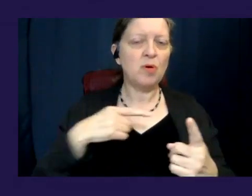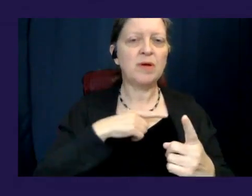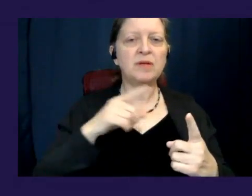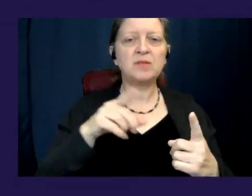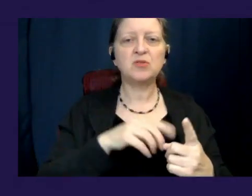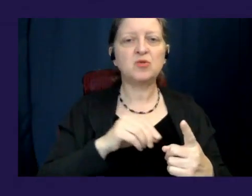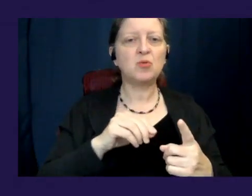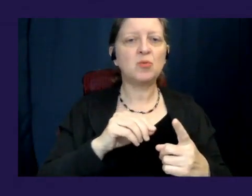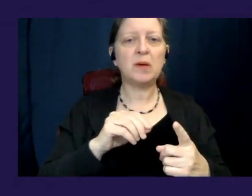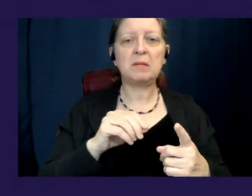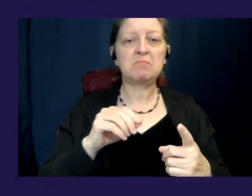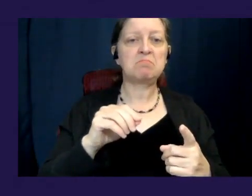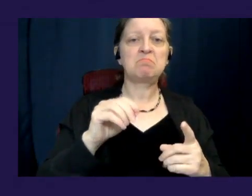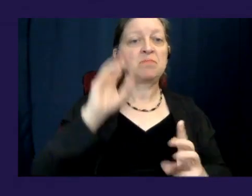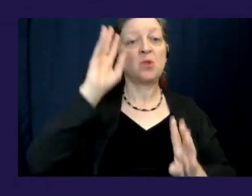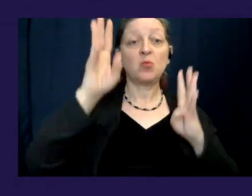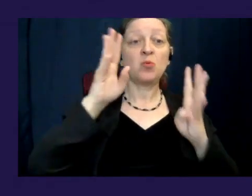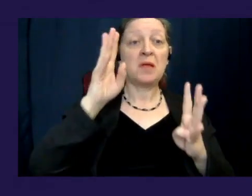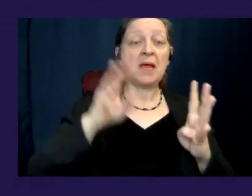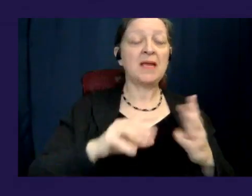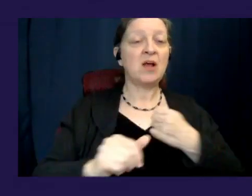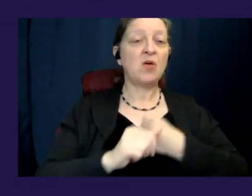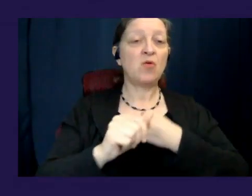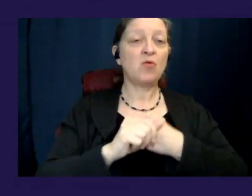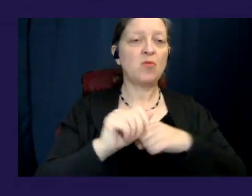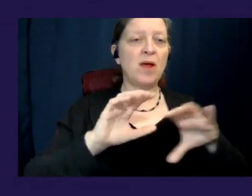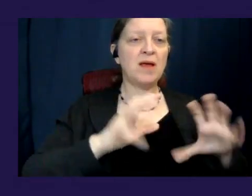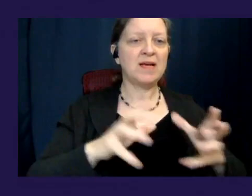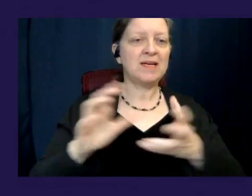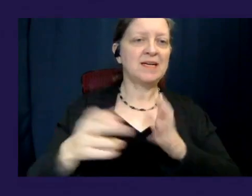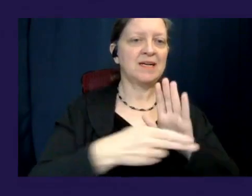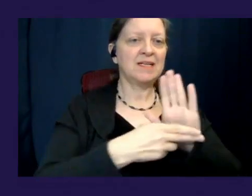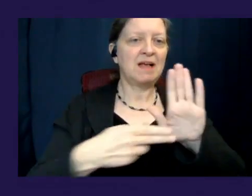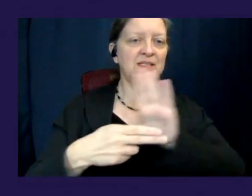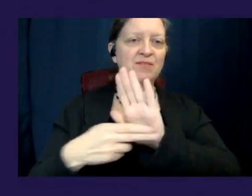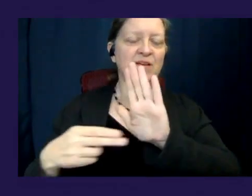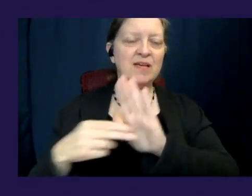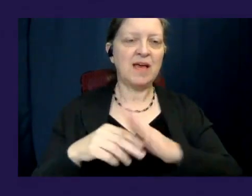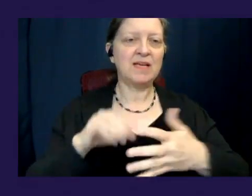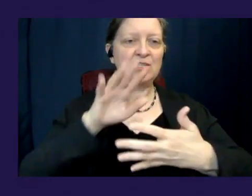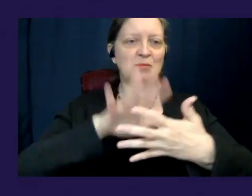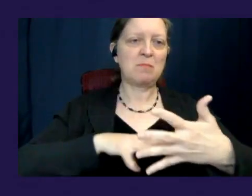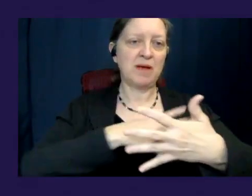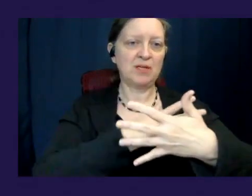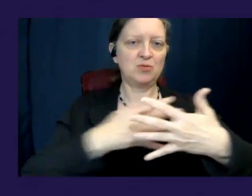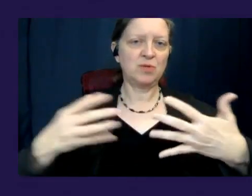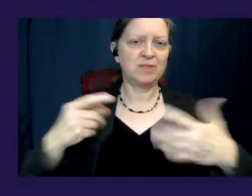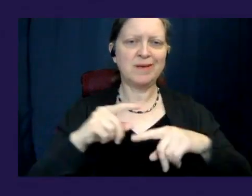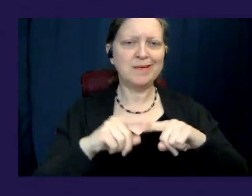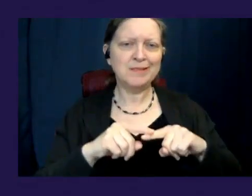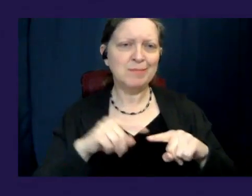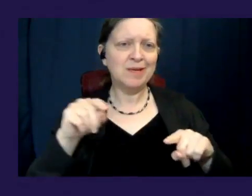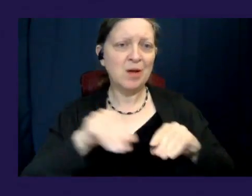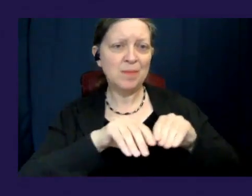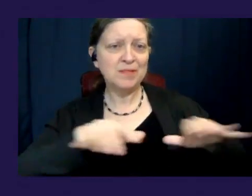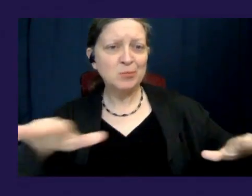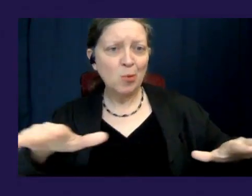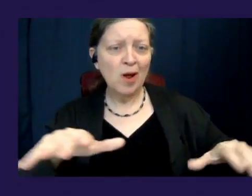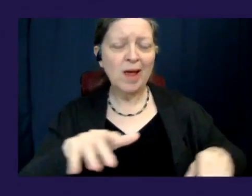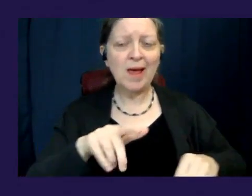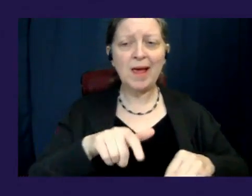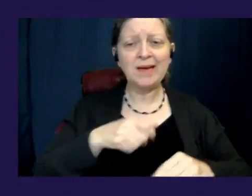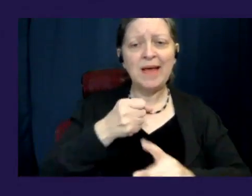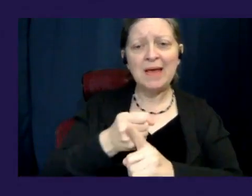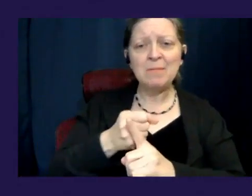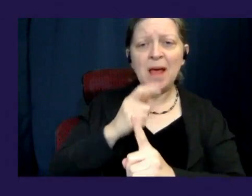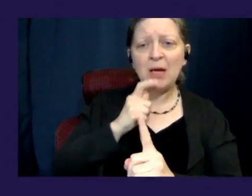matrix where, yeah, depending on the spread, who it's impacting or who the theme narrative is likely to impact or where it's